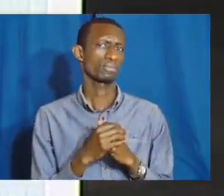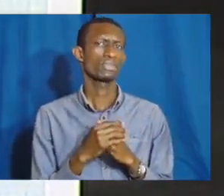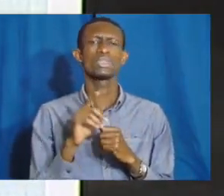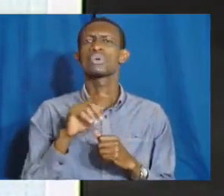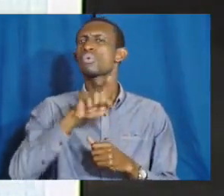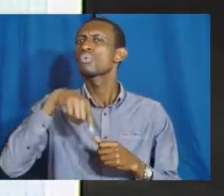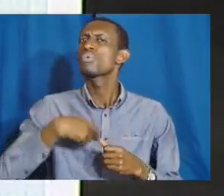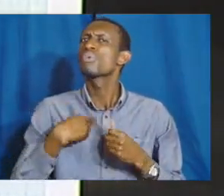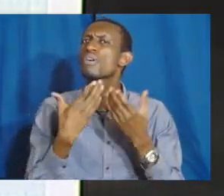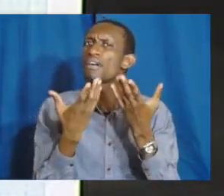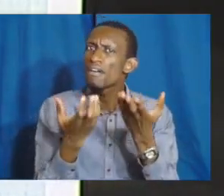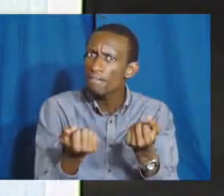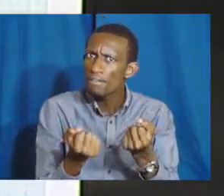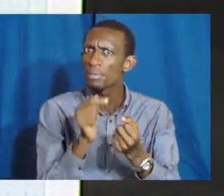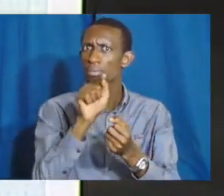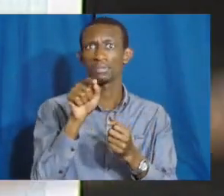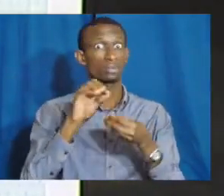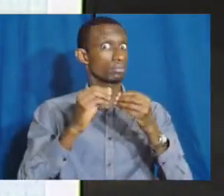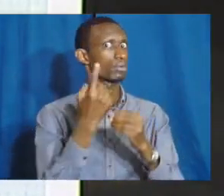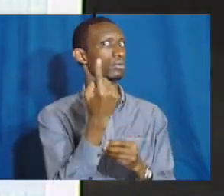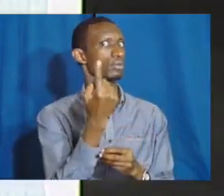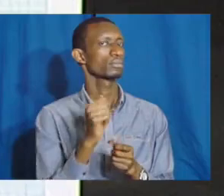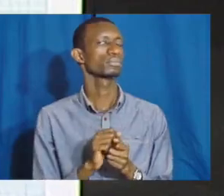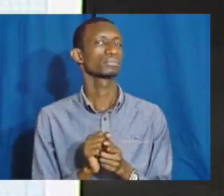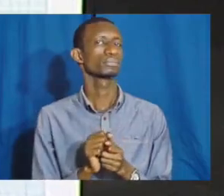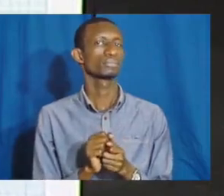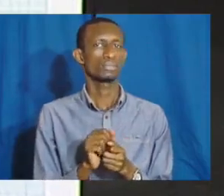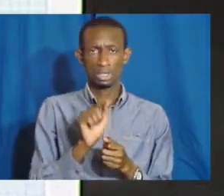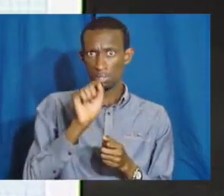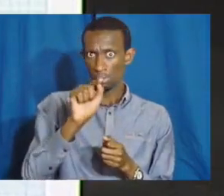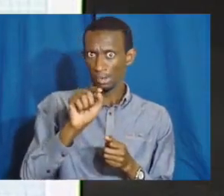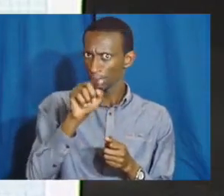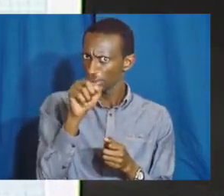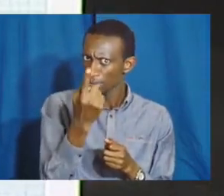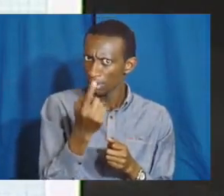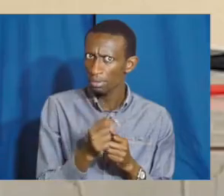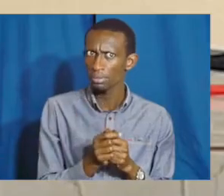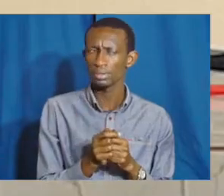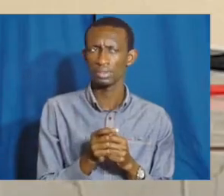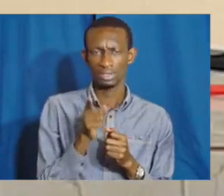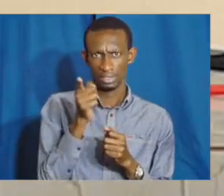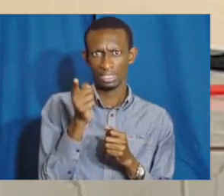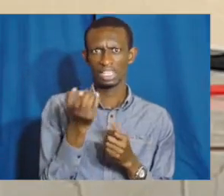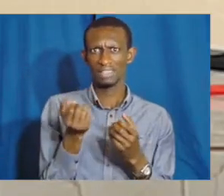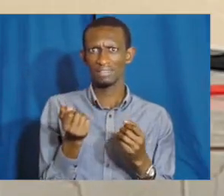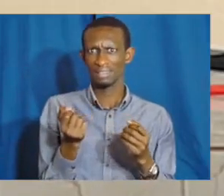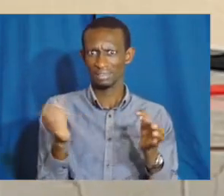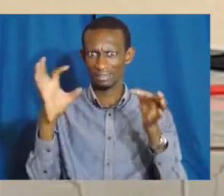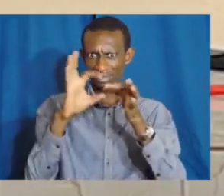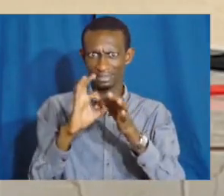We have point number 1. Point number 1 is is having the coordinates 0 and